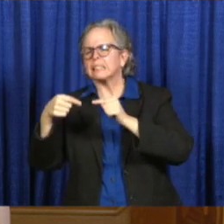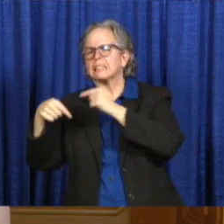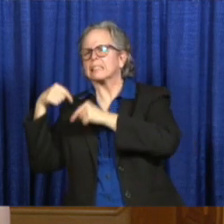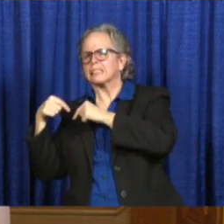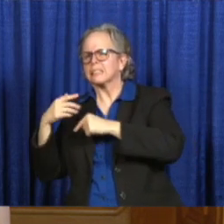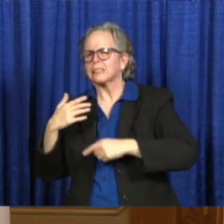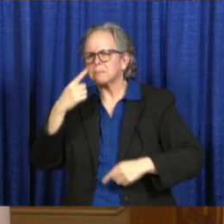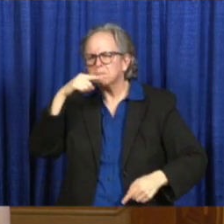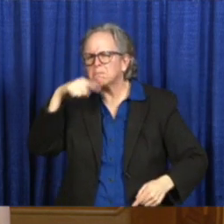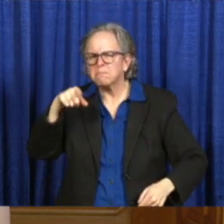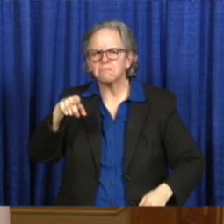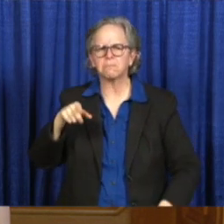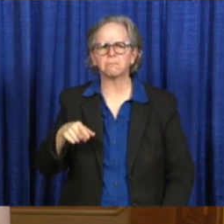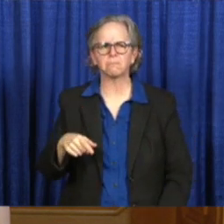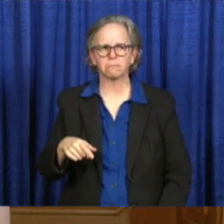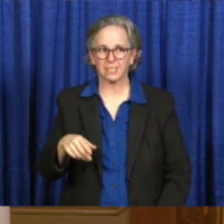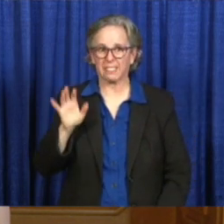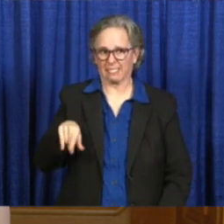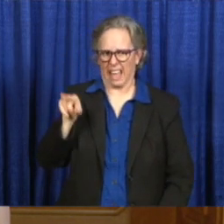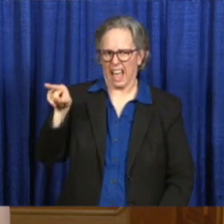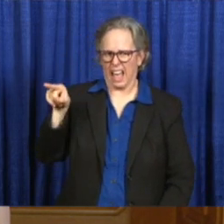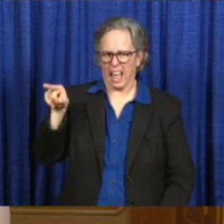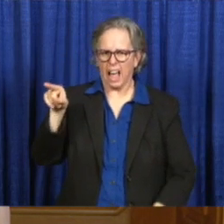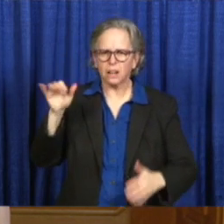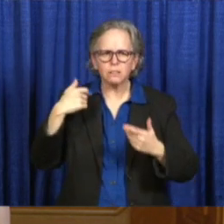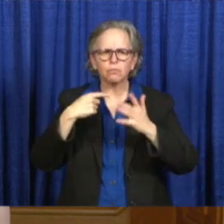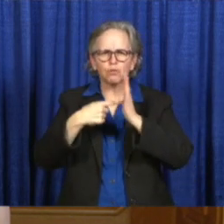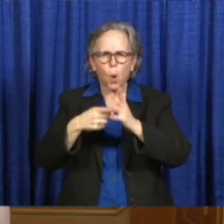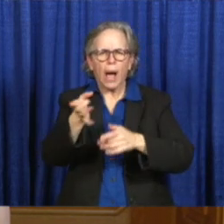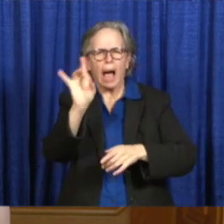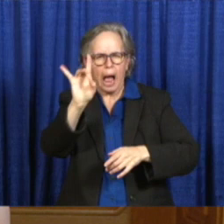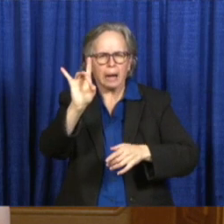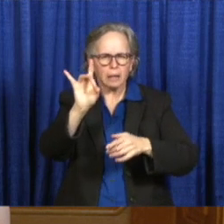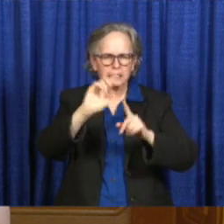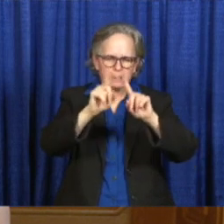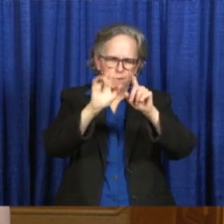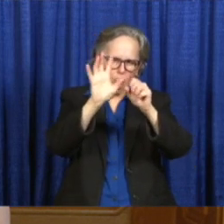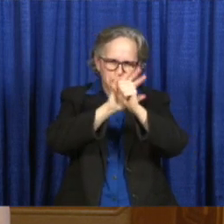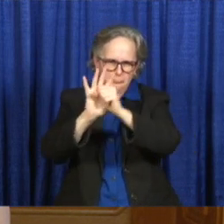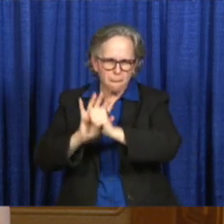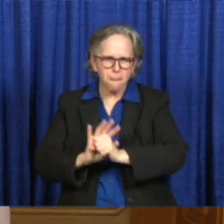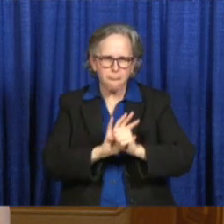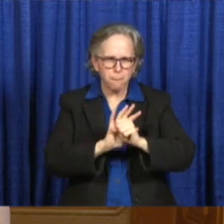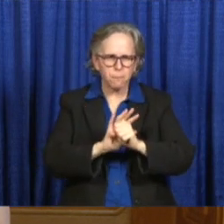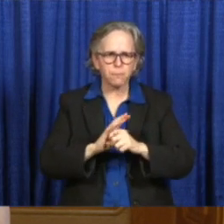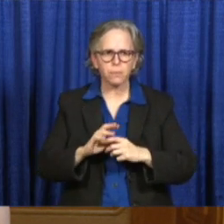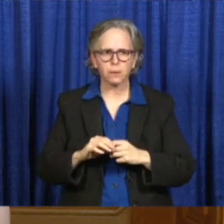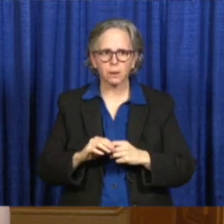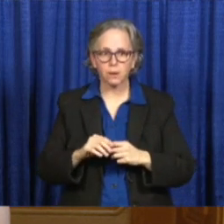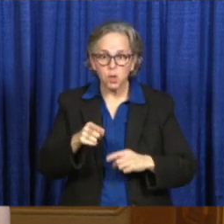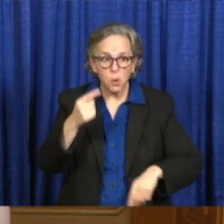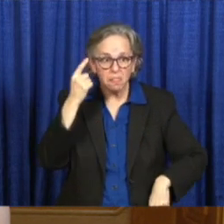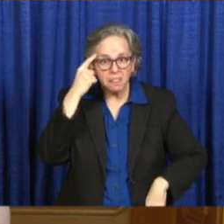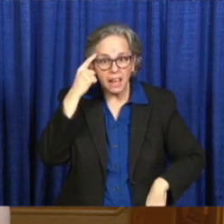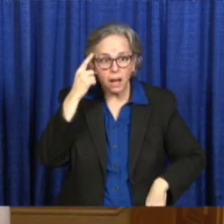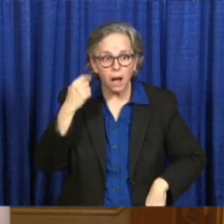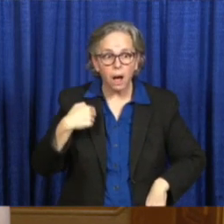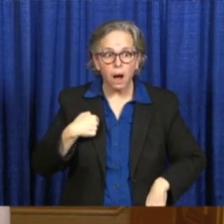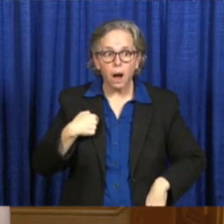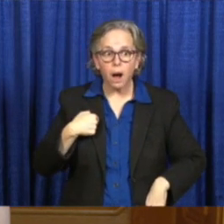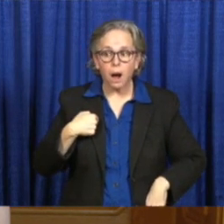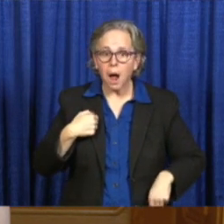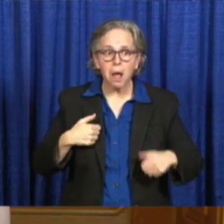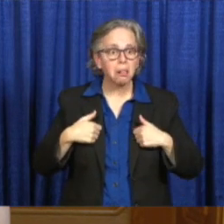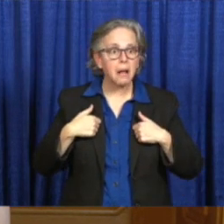Again, these are the different regions, and I don't want anyone to think that if you're in Cedarville, Ohio, you're going to